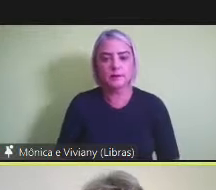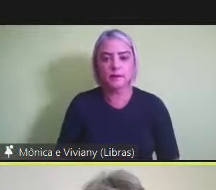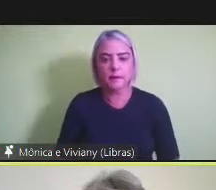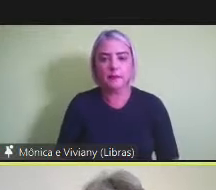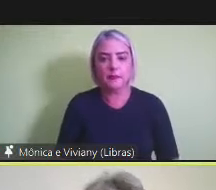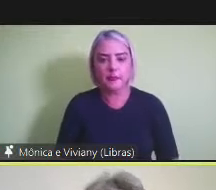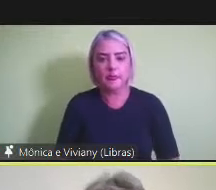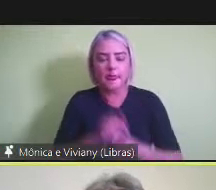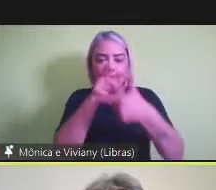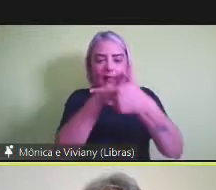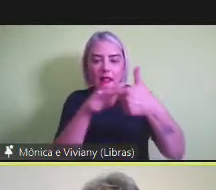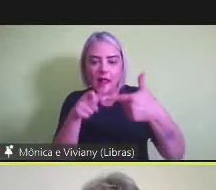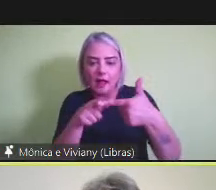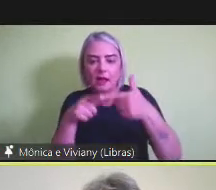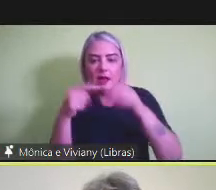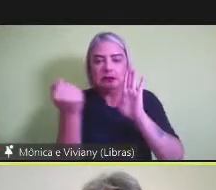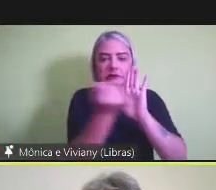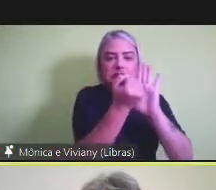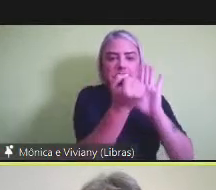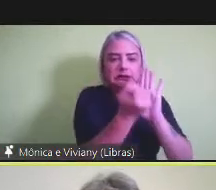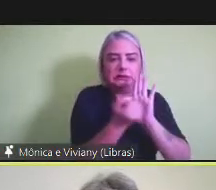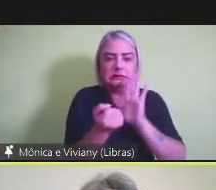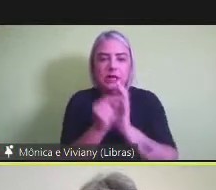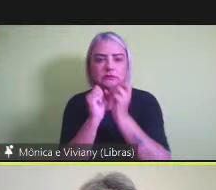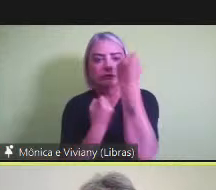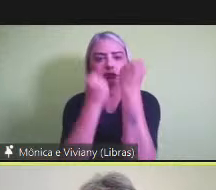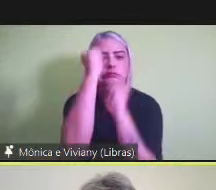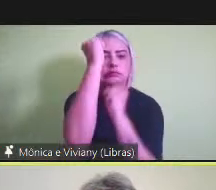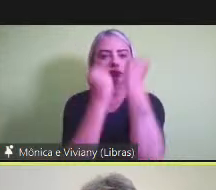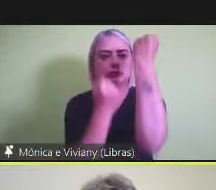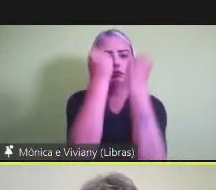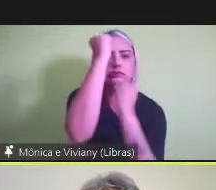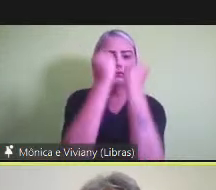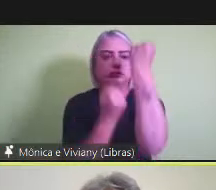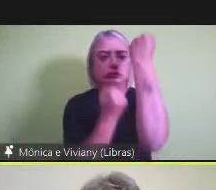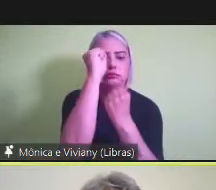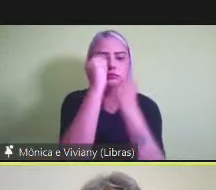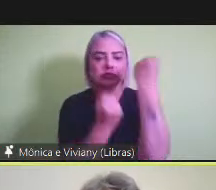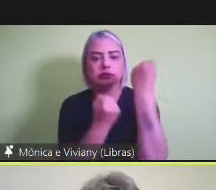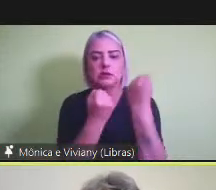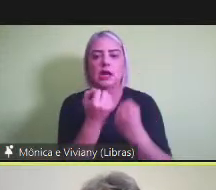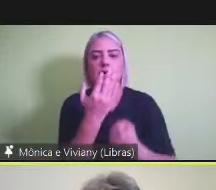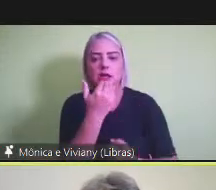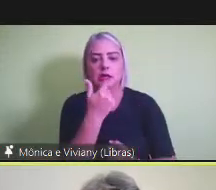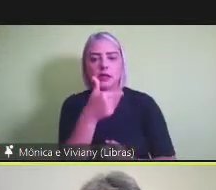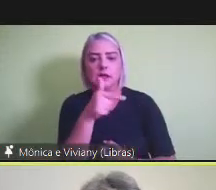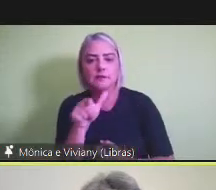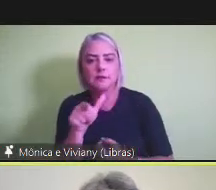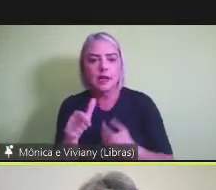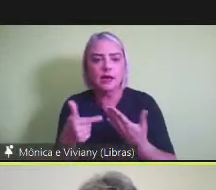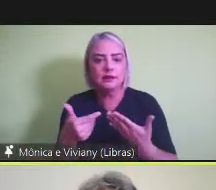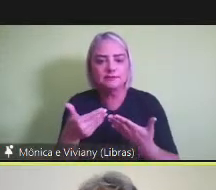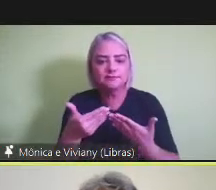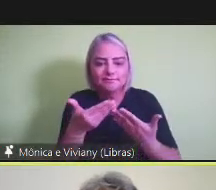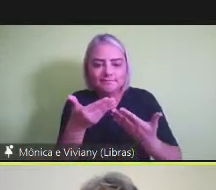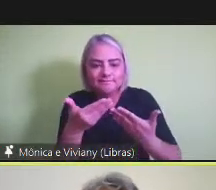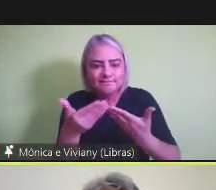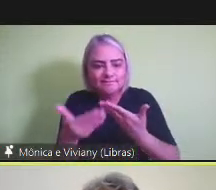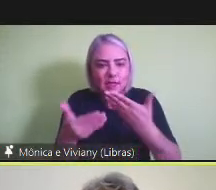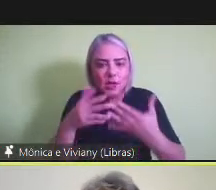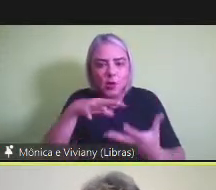So considering this division of brands that are ultra processed, that are